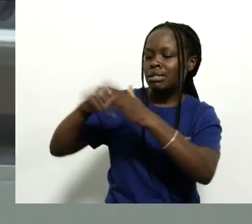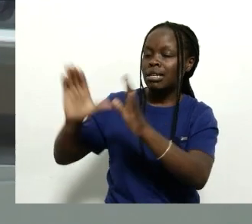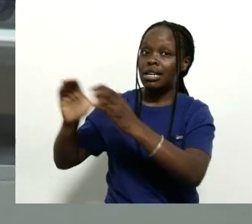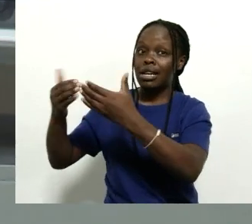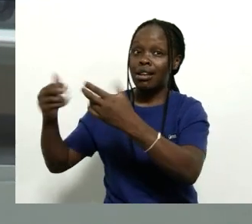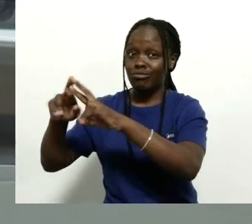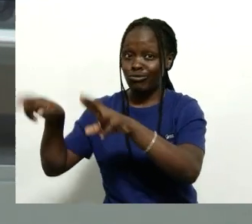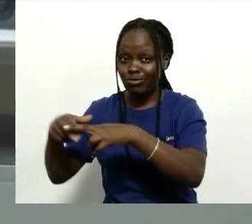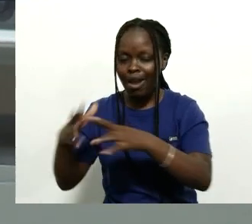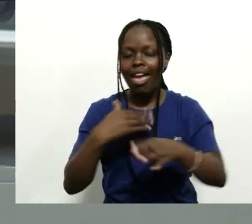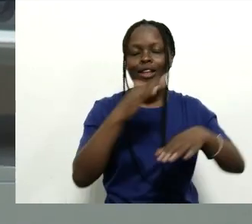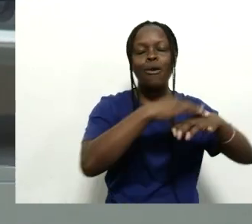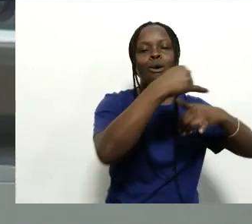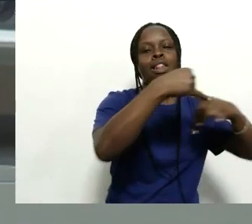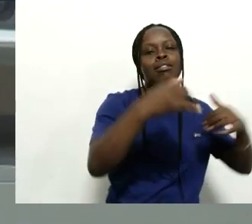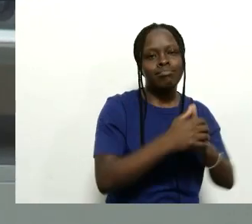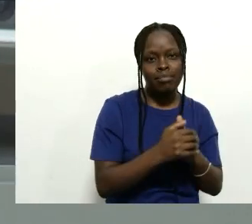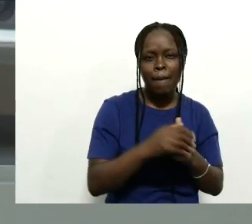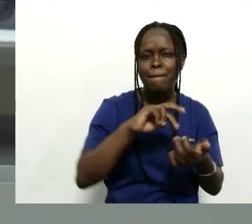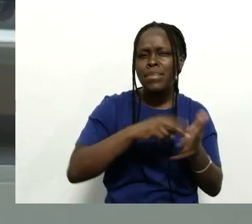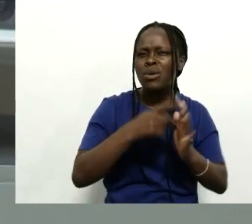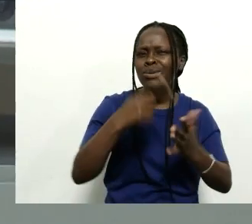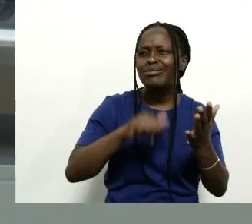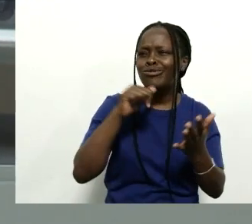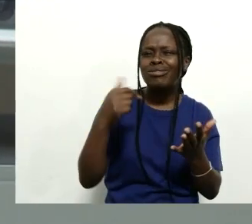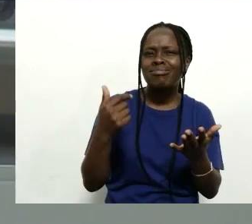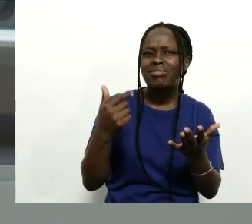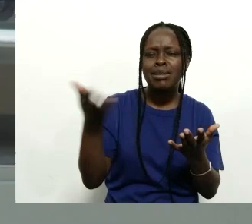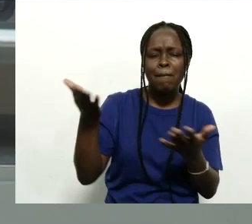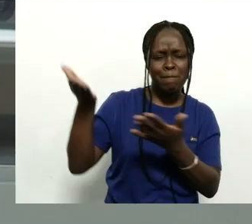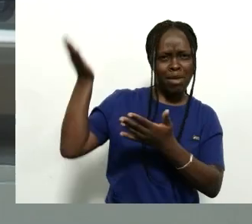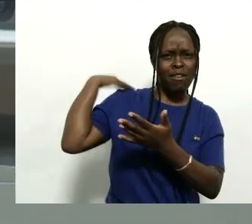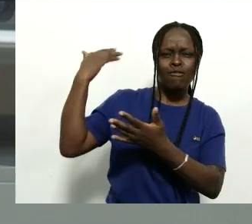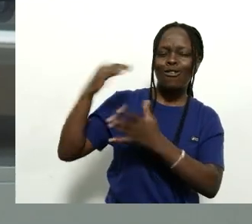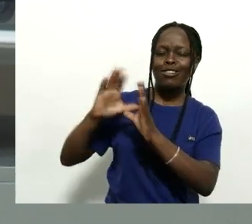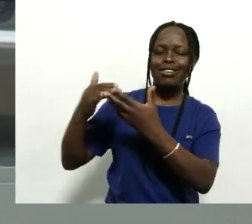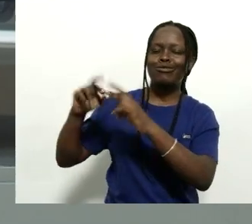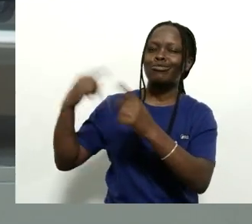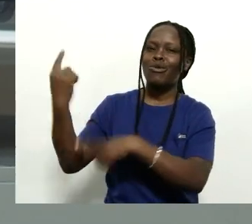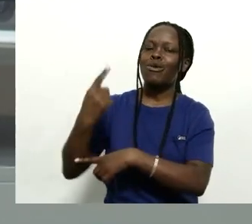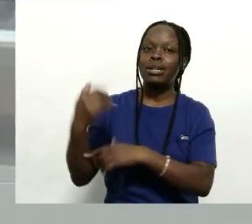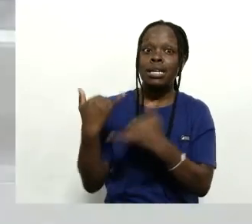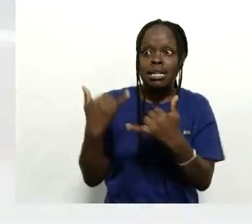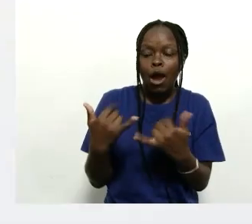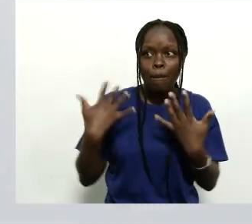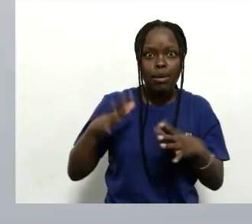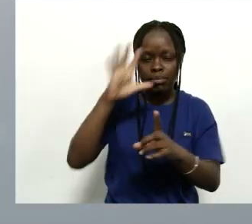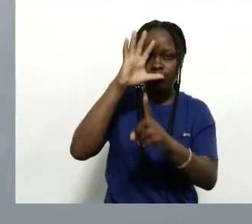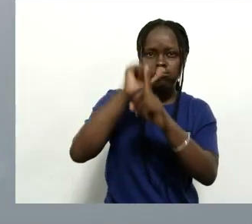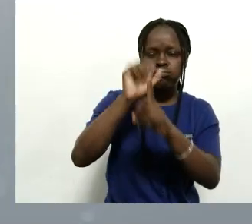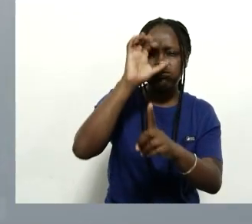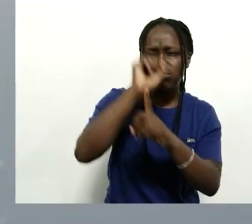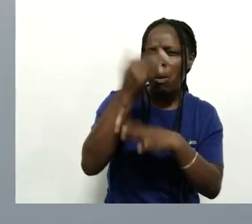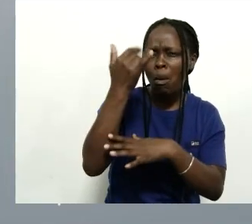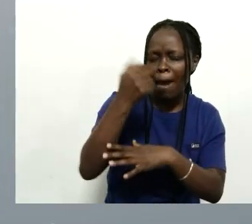learning and is not necessarily taught in a traditional classroom. It's increasingly been seen as a way of ensuring that all learners can be accommodated in a